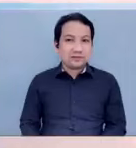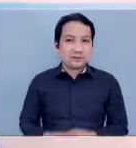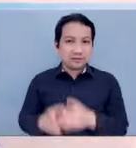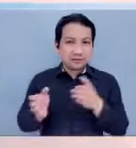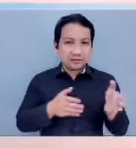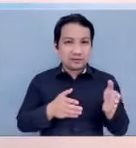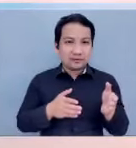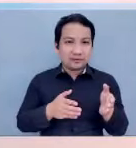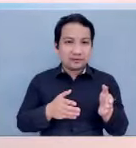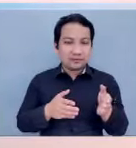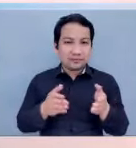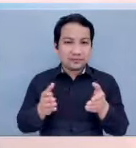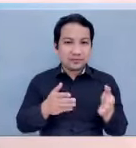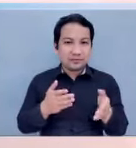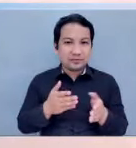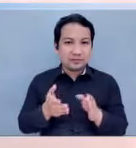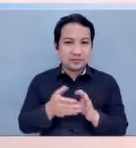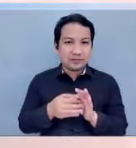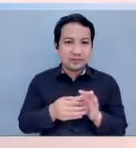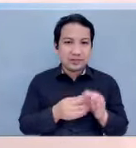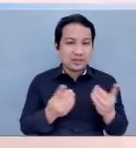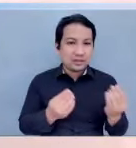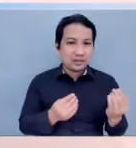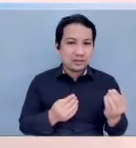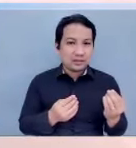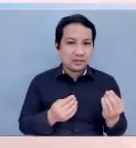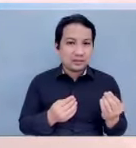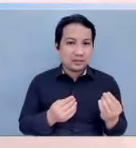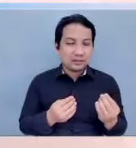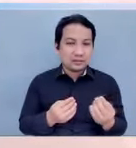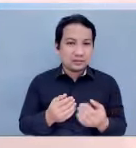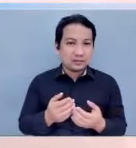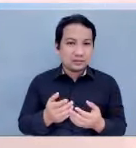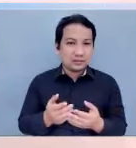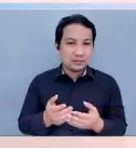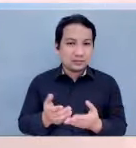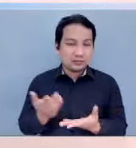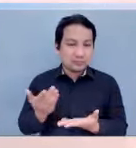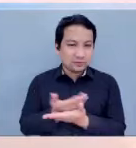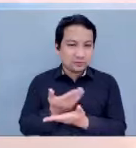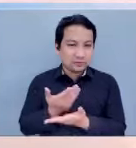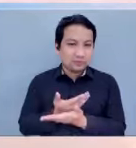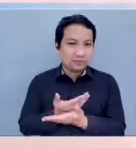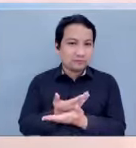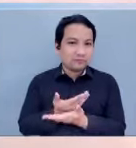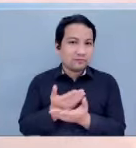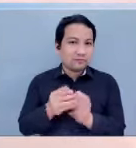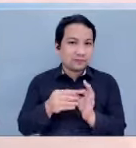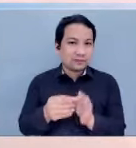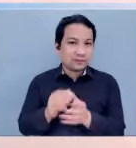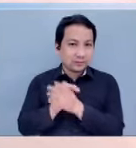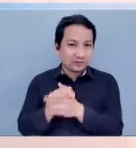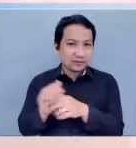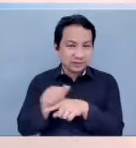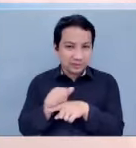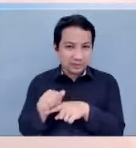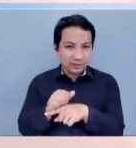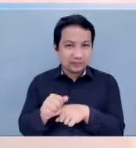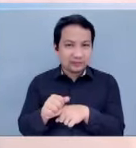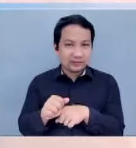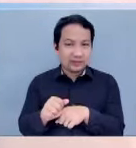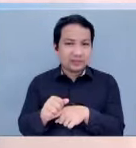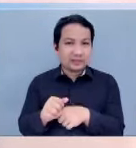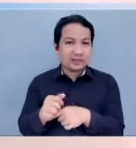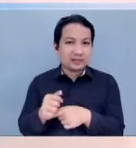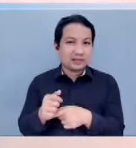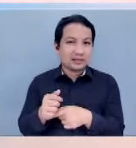know, I'm going to do Hanford again. They're renewing. So nice, very nice. Congrats. I'm training right now. Mm. And